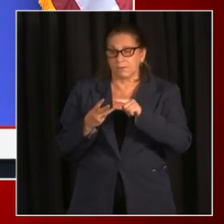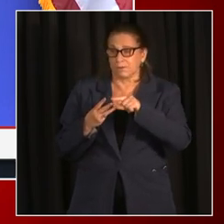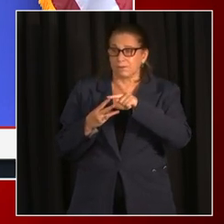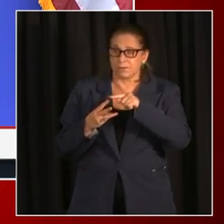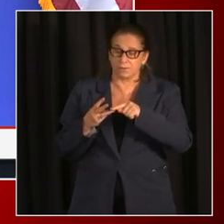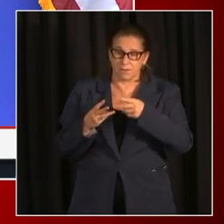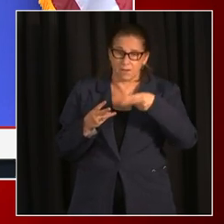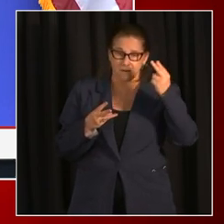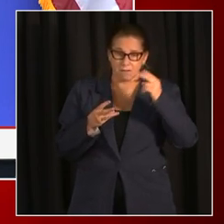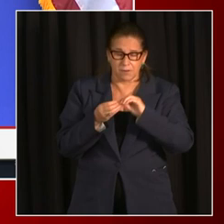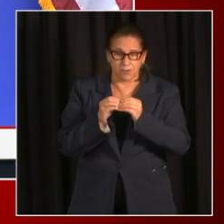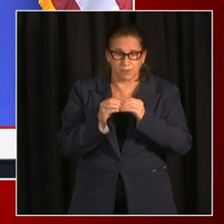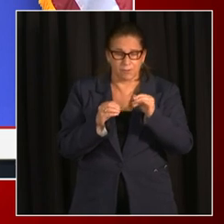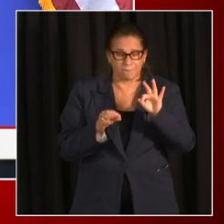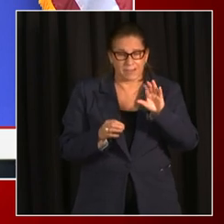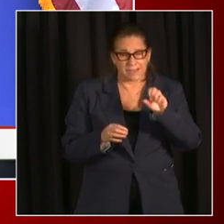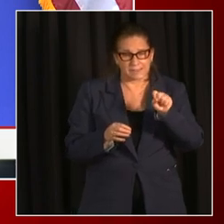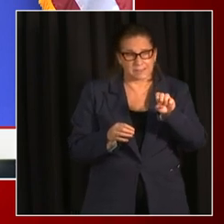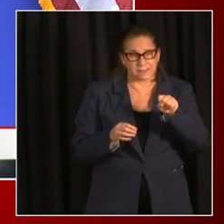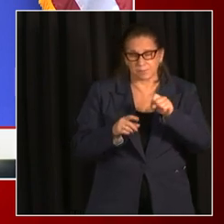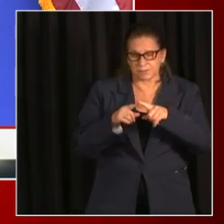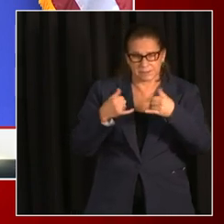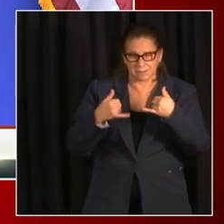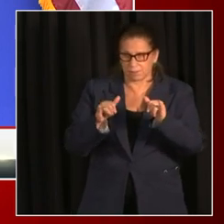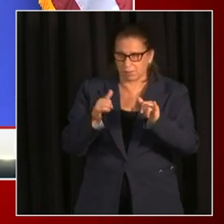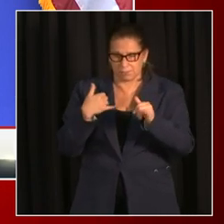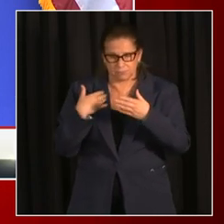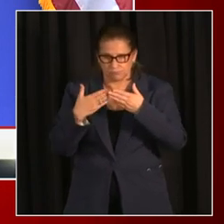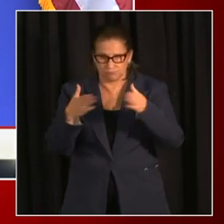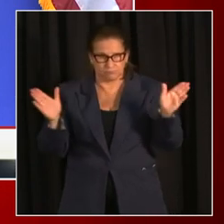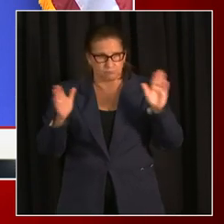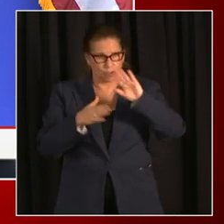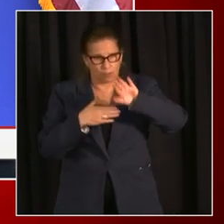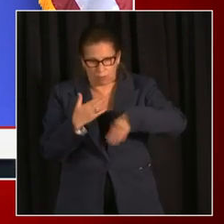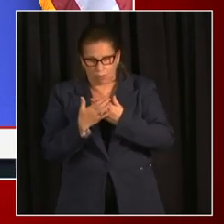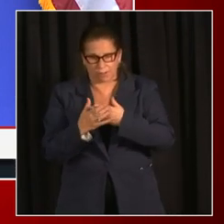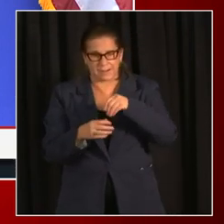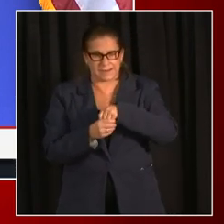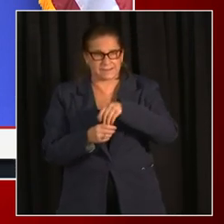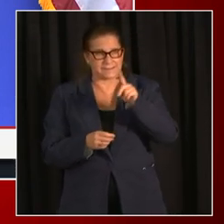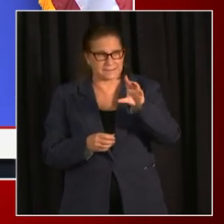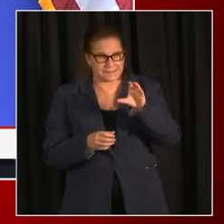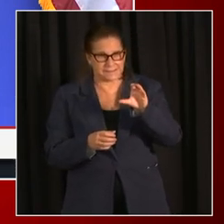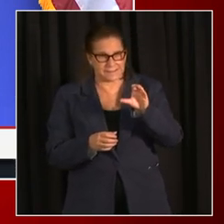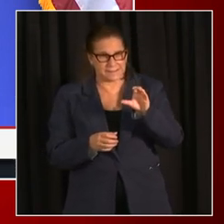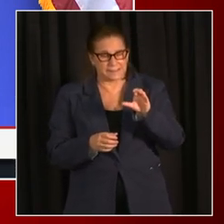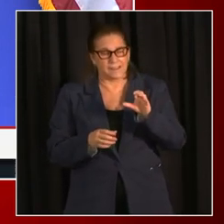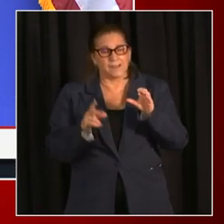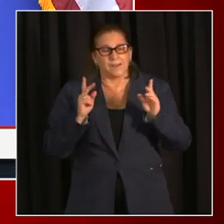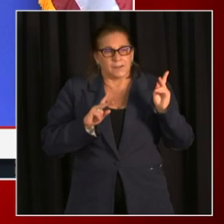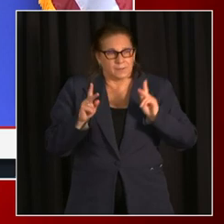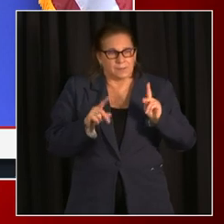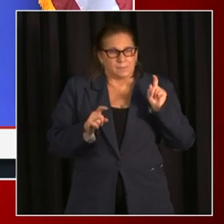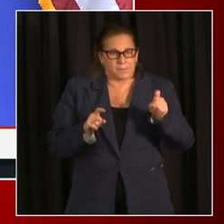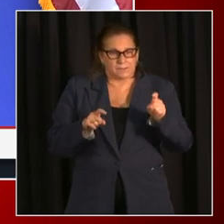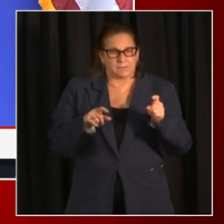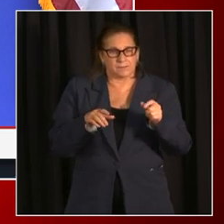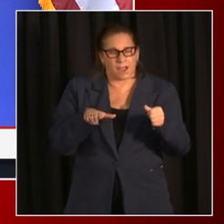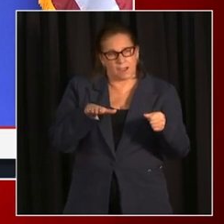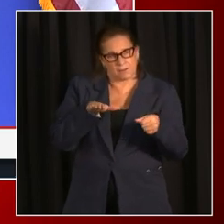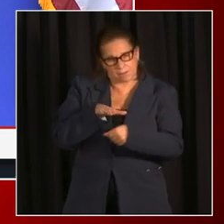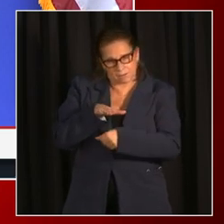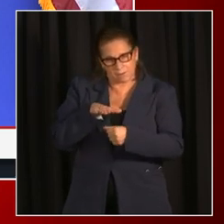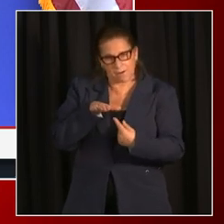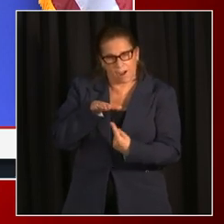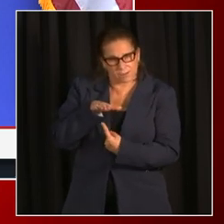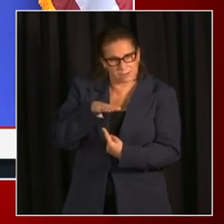as it relates to wanting to be able to get people who are unable to isolate to be able to take advantage of the social support services